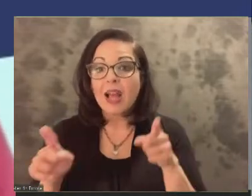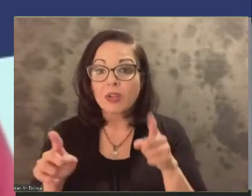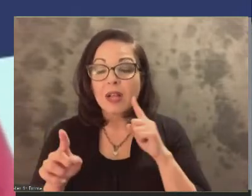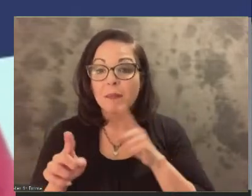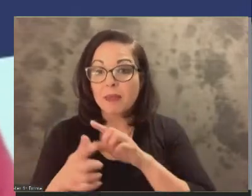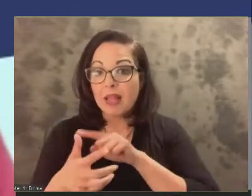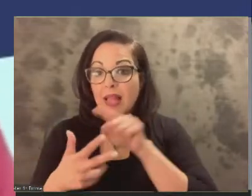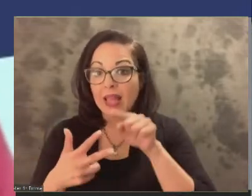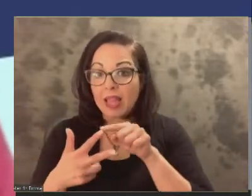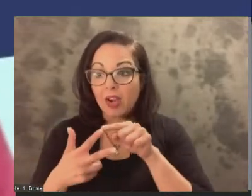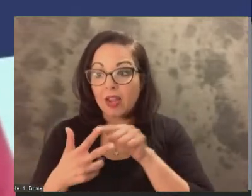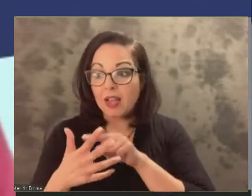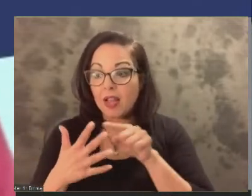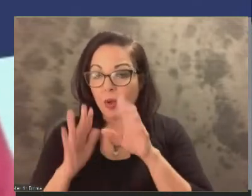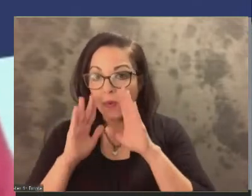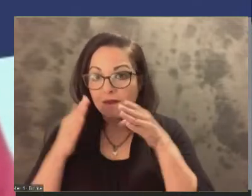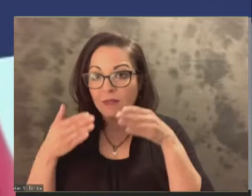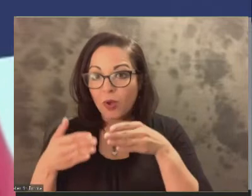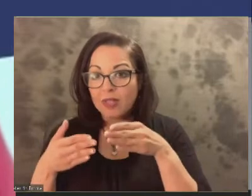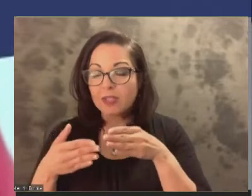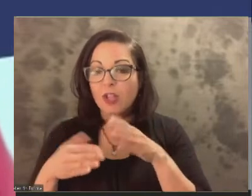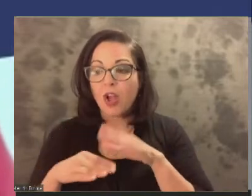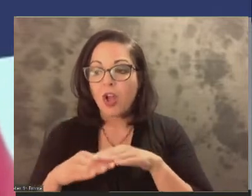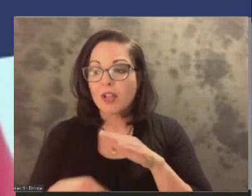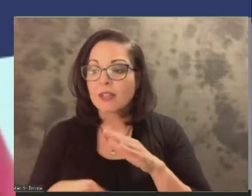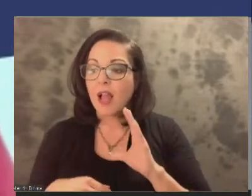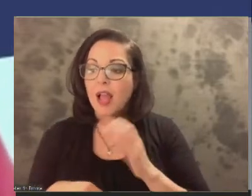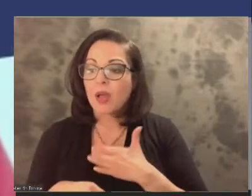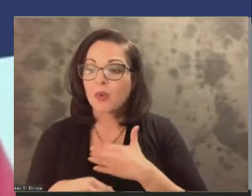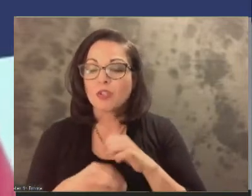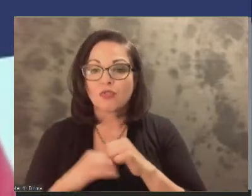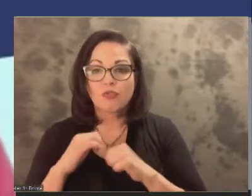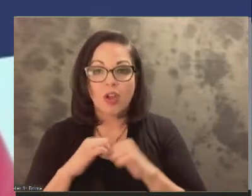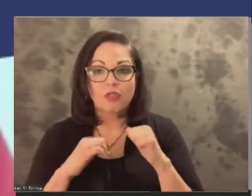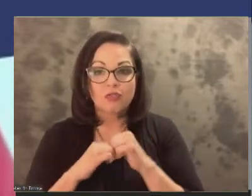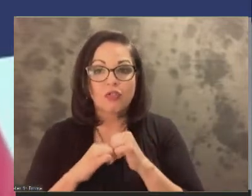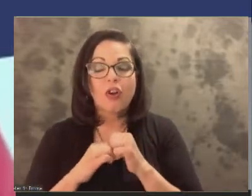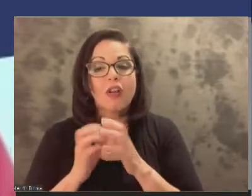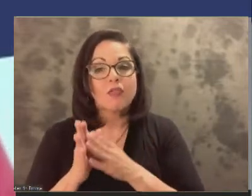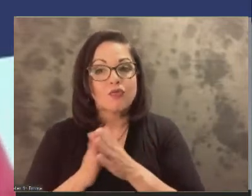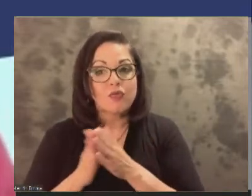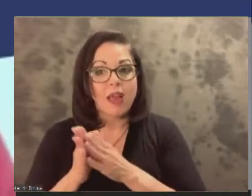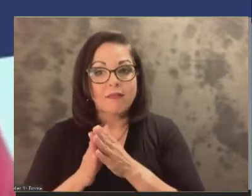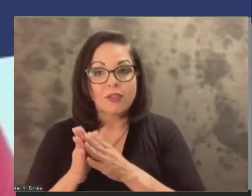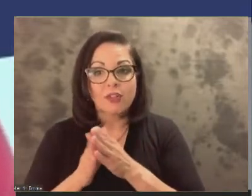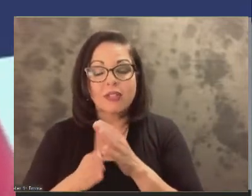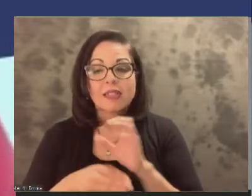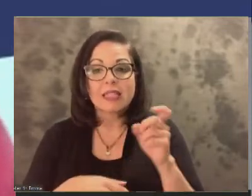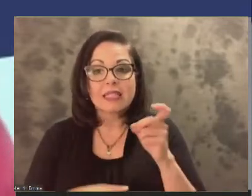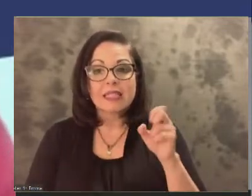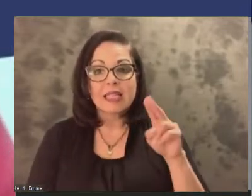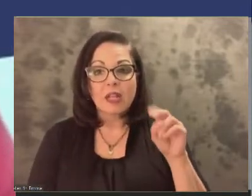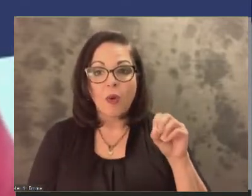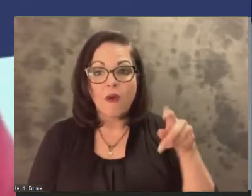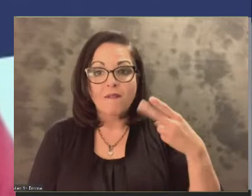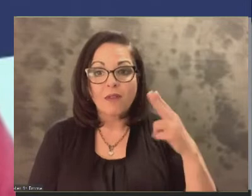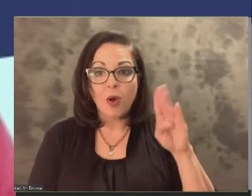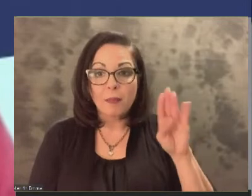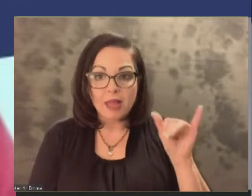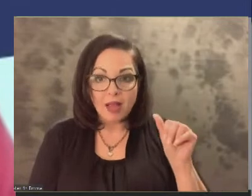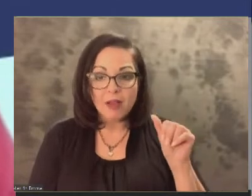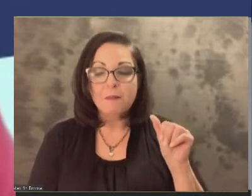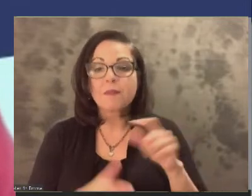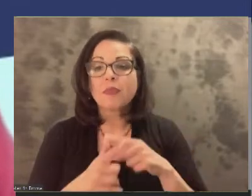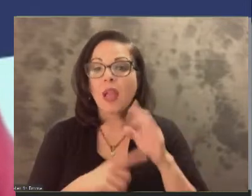which will focus on our structural drivers and xenophobia. And I'll